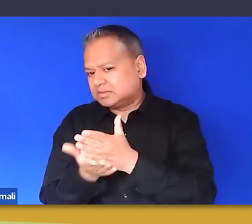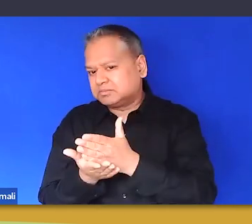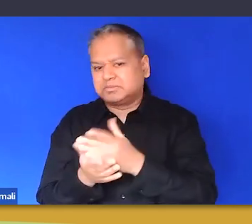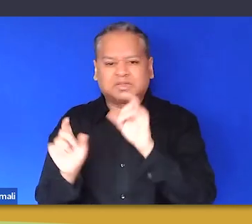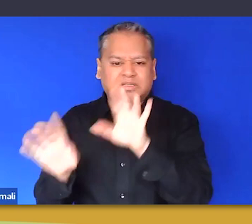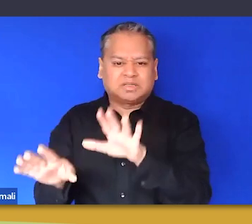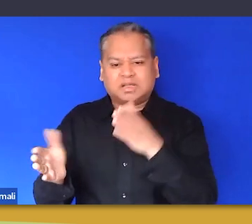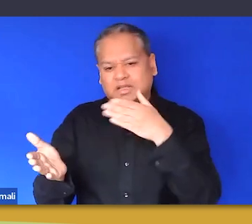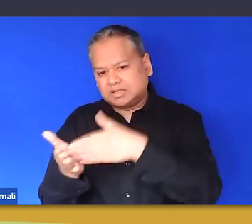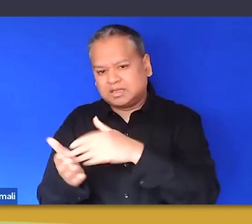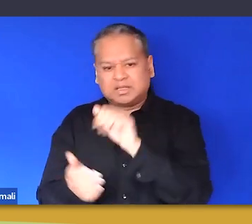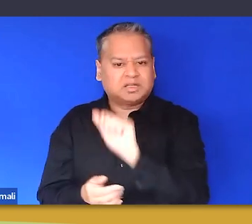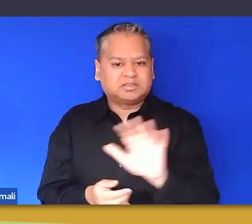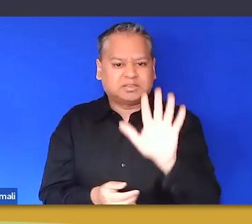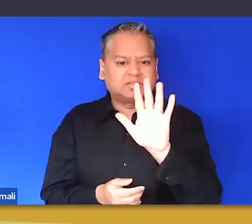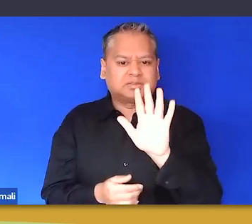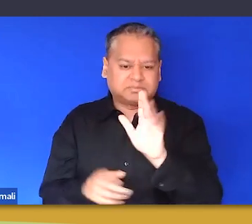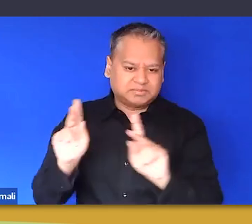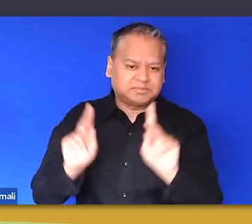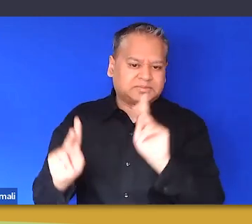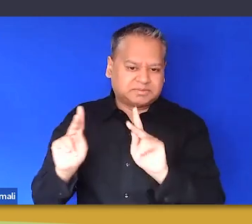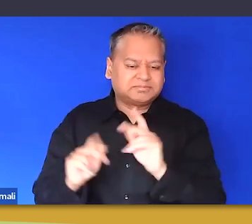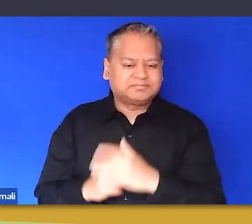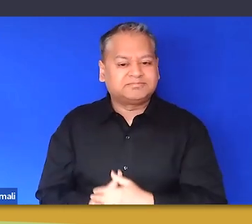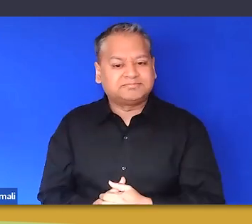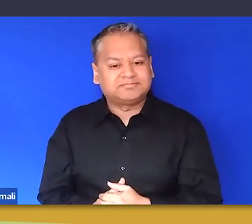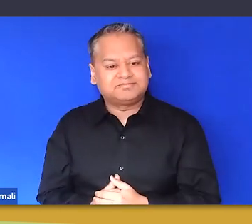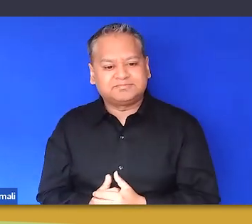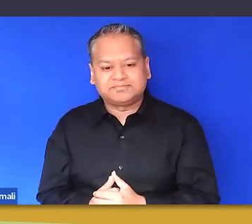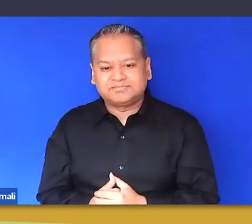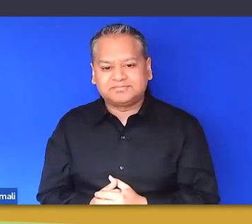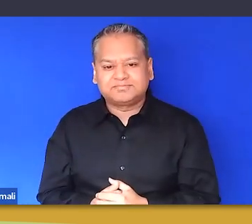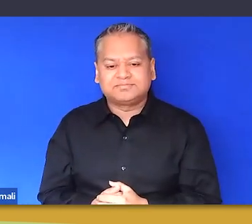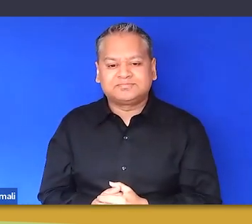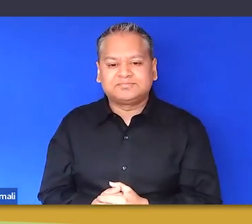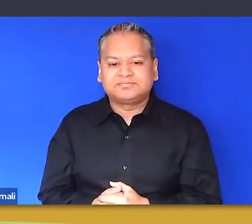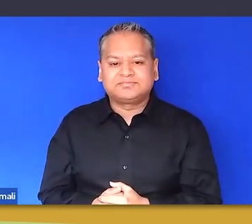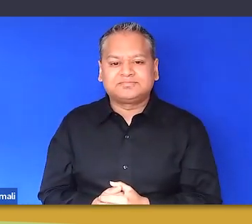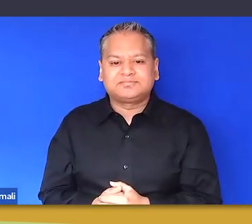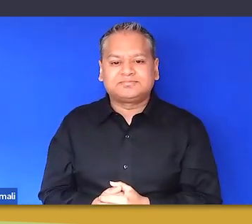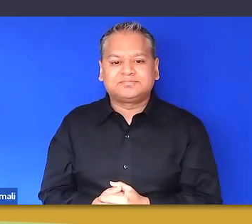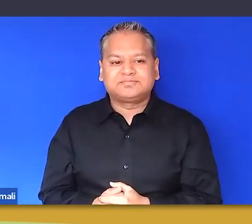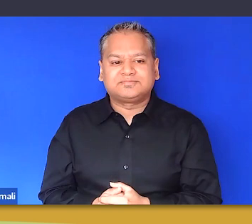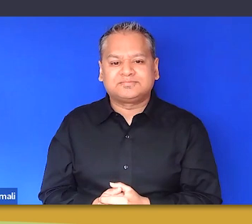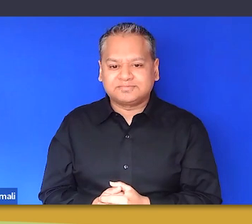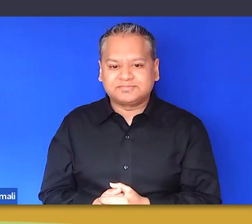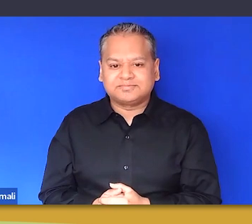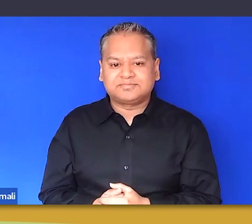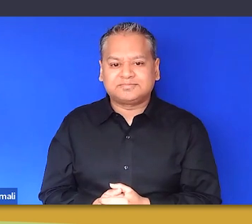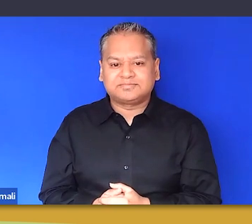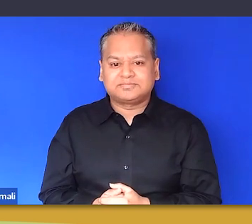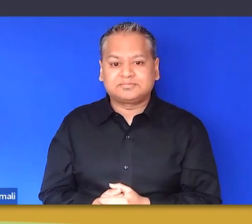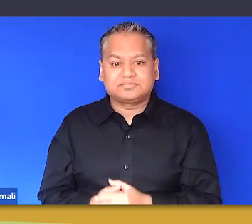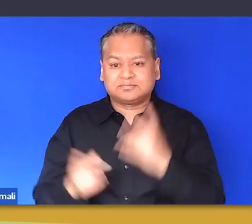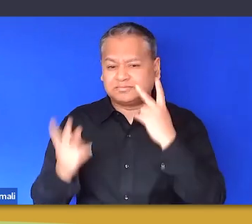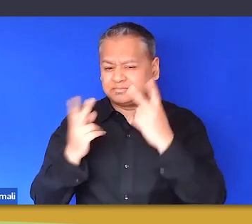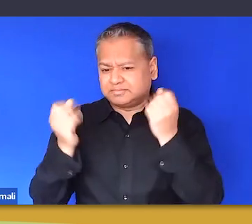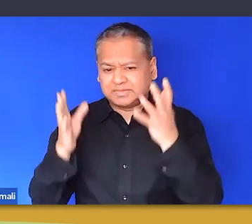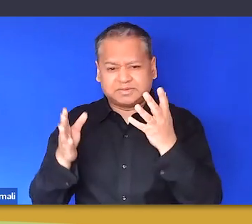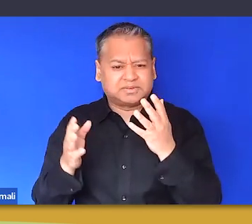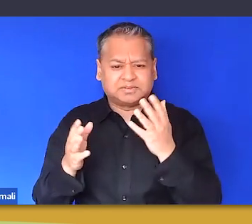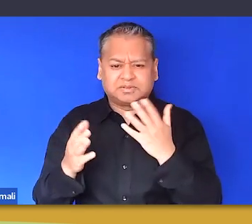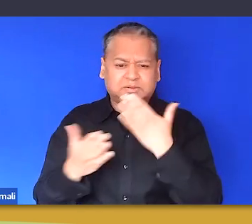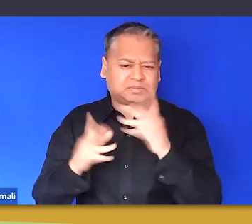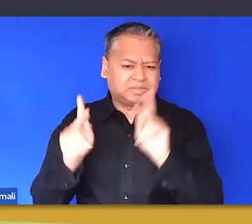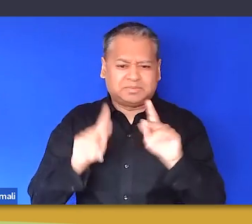initiatives and systemic change to protect all Canadians. Well, I would like to thank many grassroots activists across Canada who